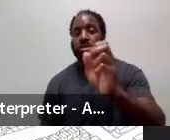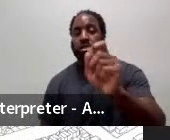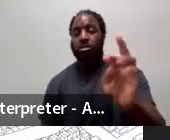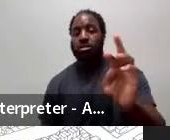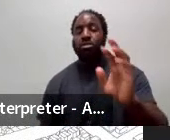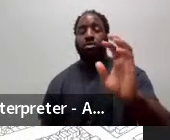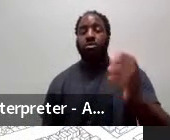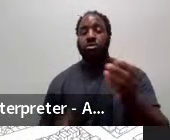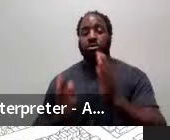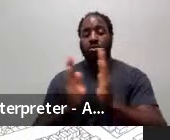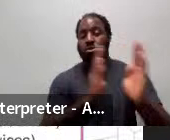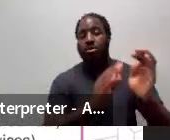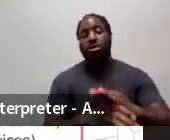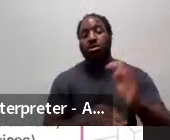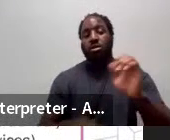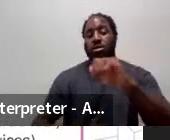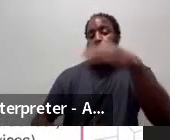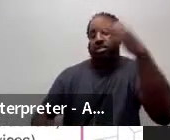line. Next slide, please.